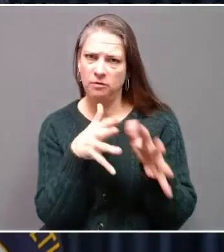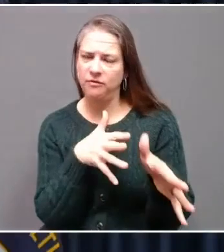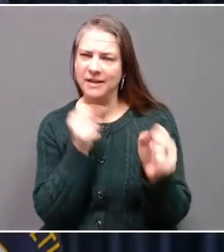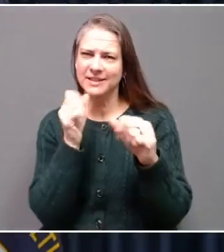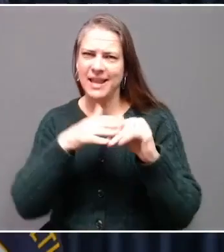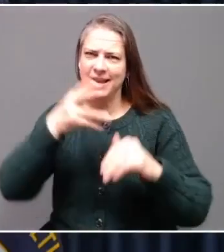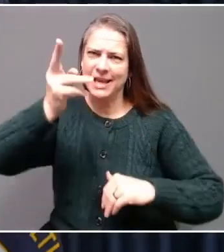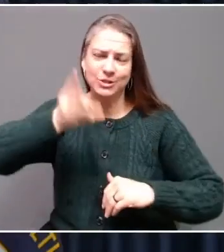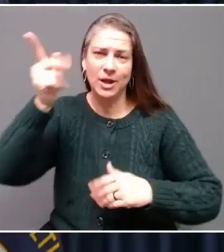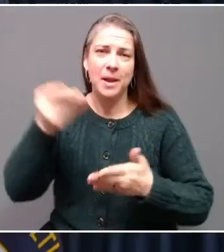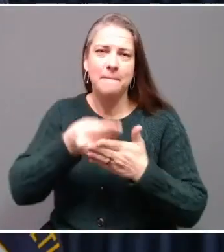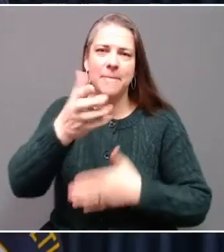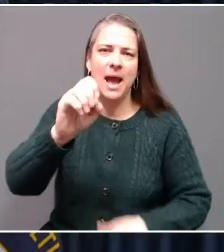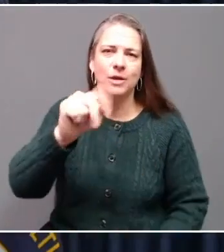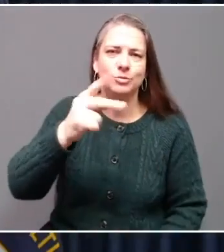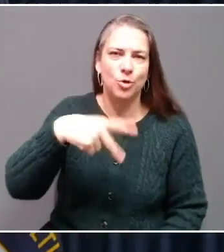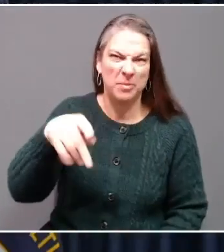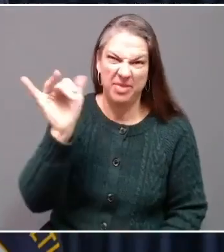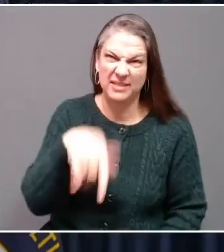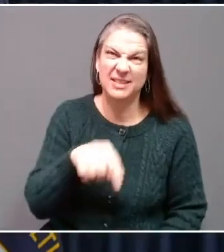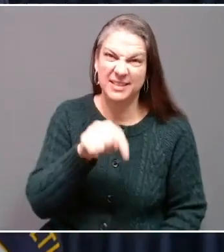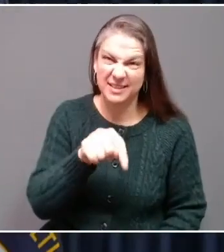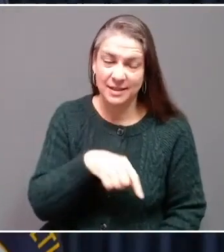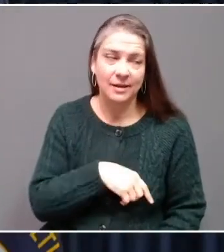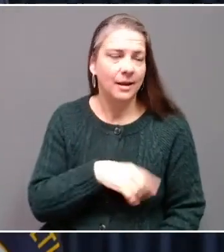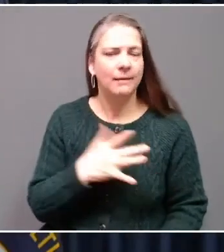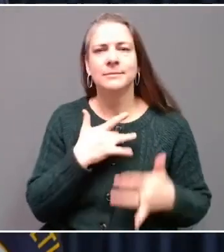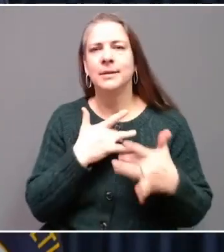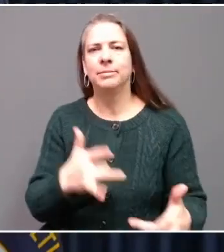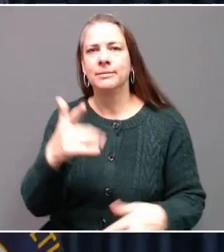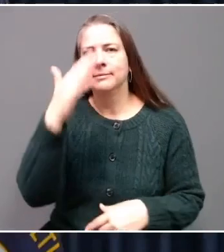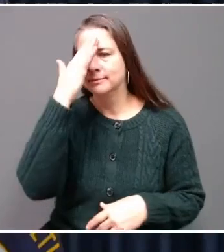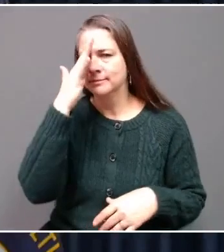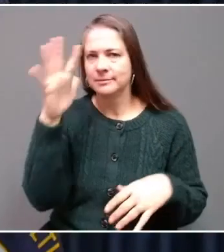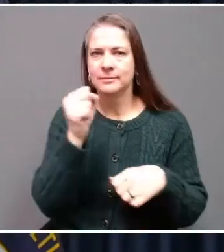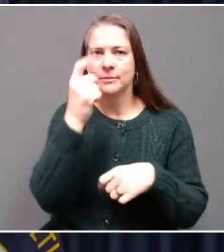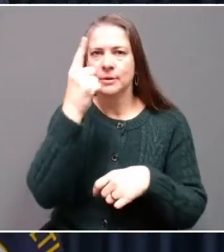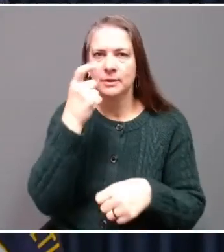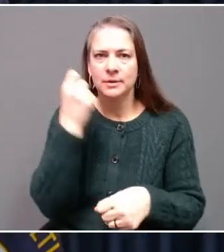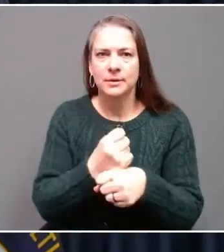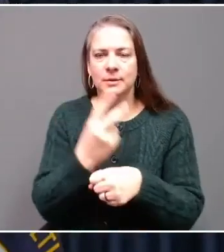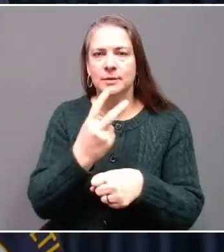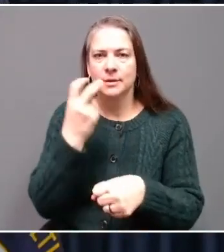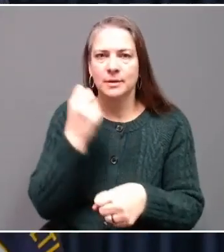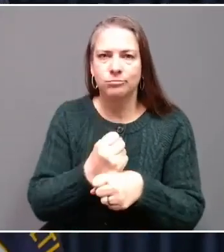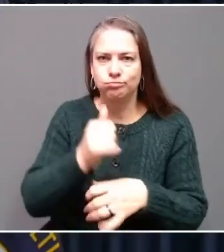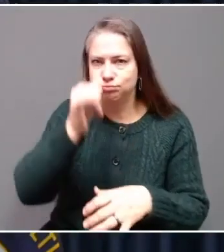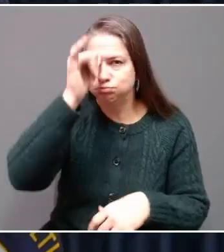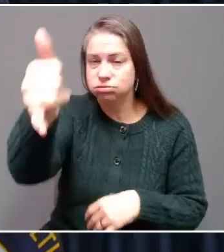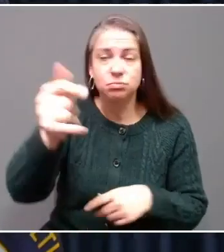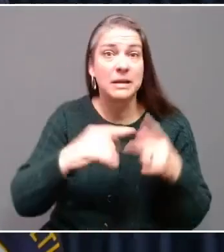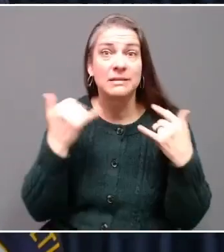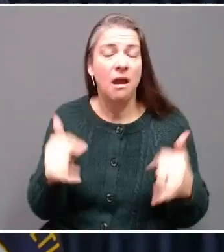buyout program. Typically, it would take a year minimum before the program would kick in. This is the fastest it's